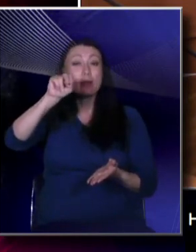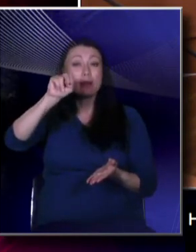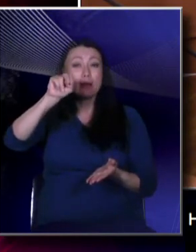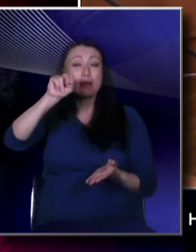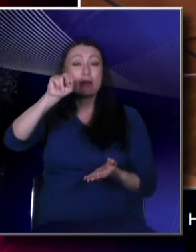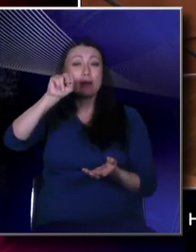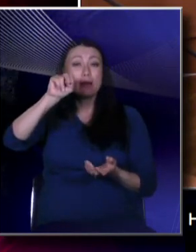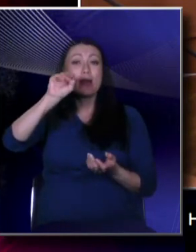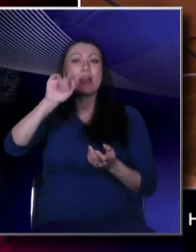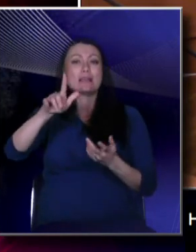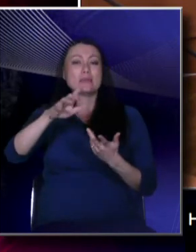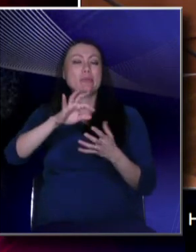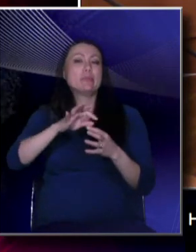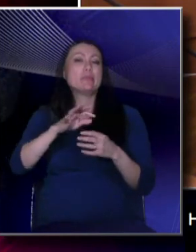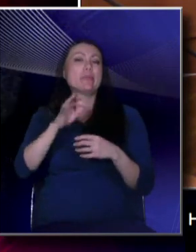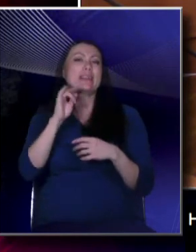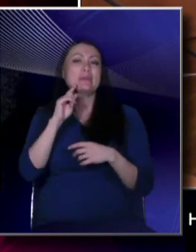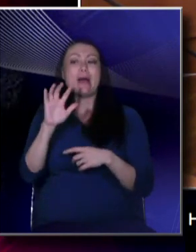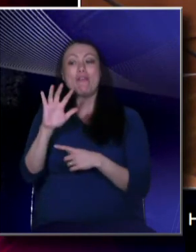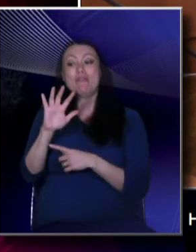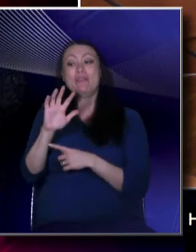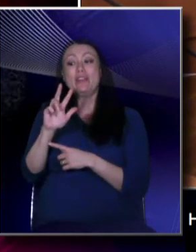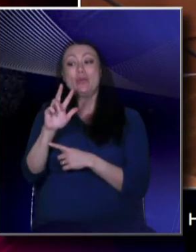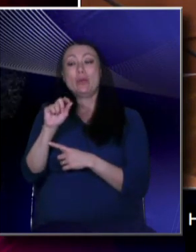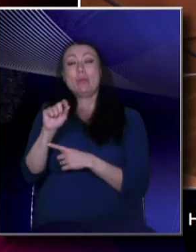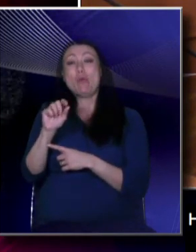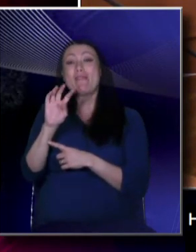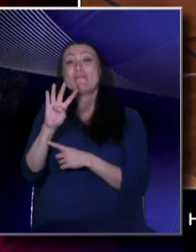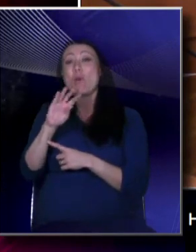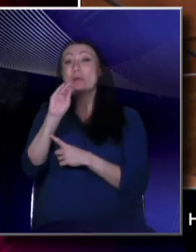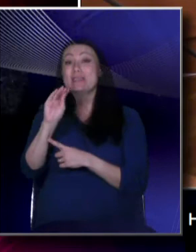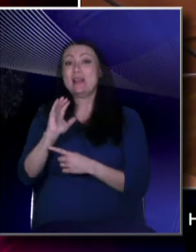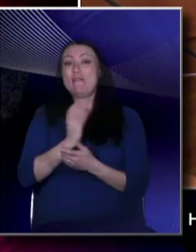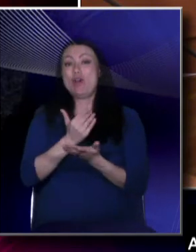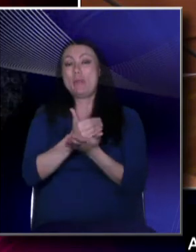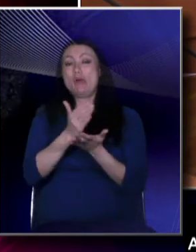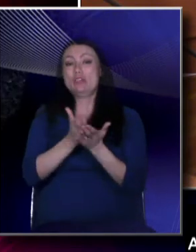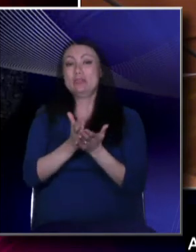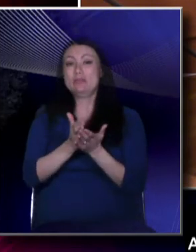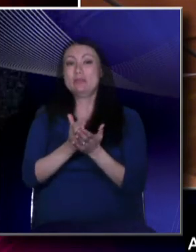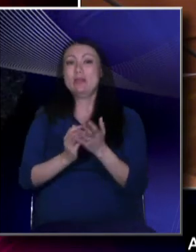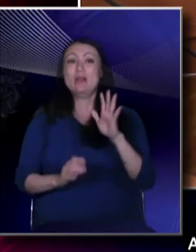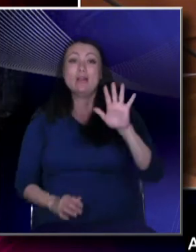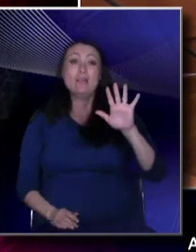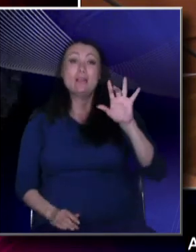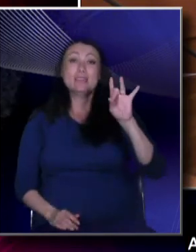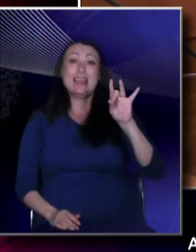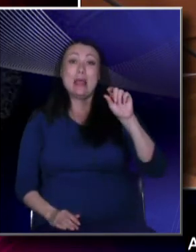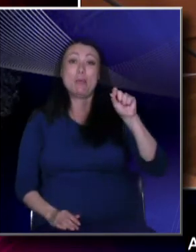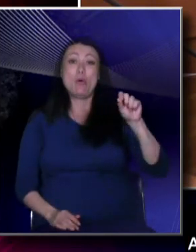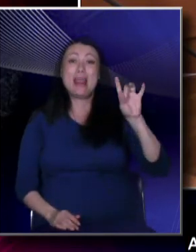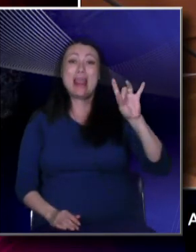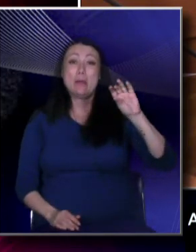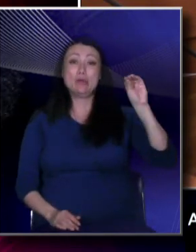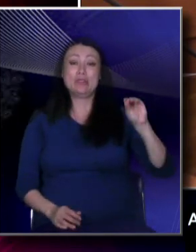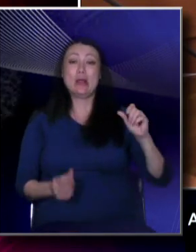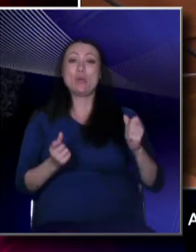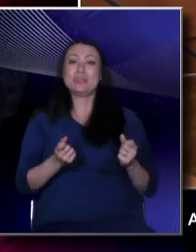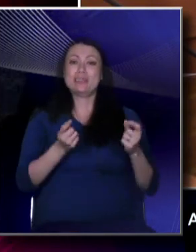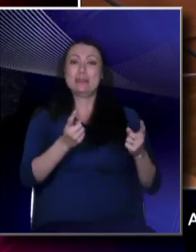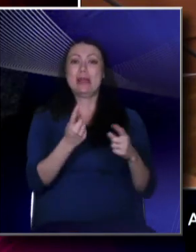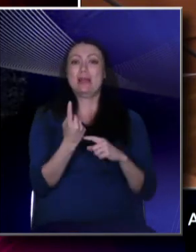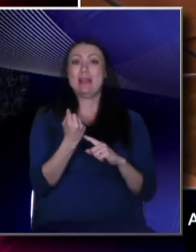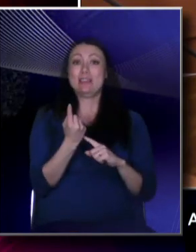is about 54.3% of the budget, and 58.8% of the budget was expended last